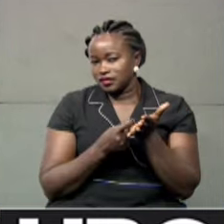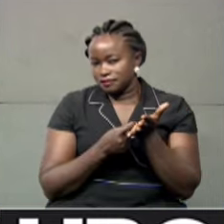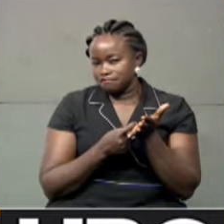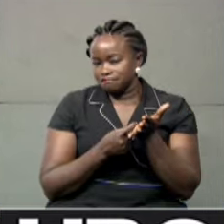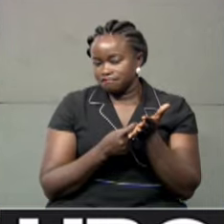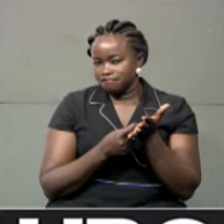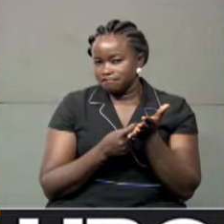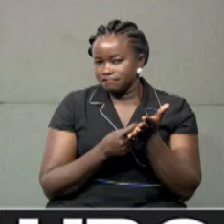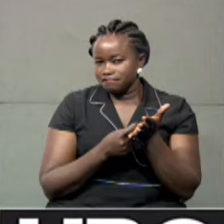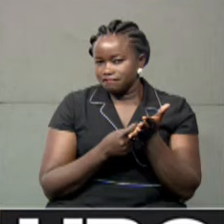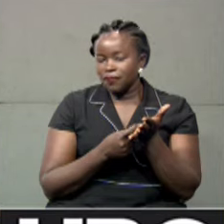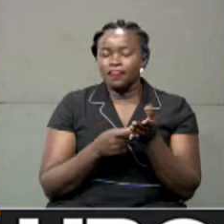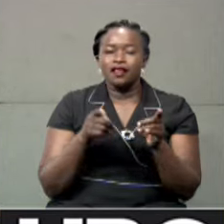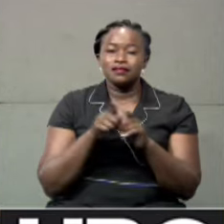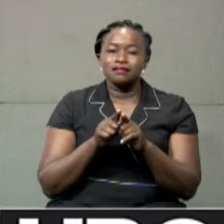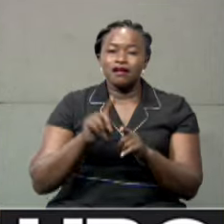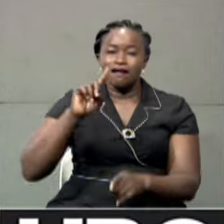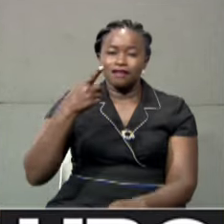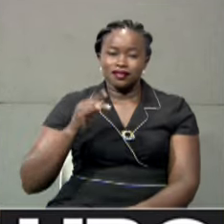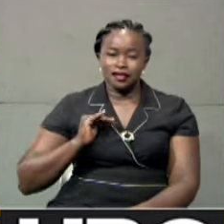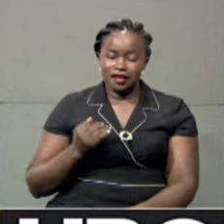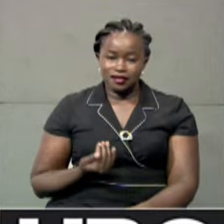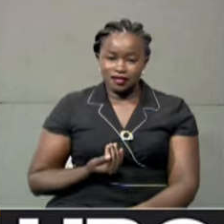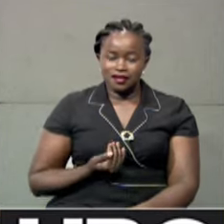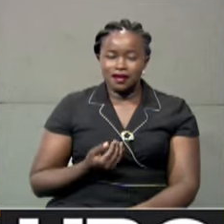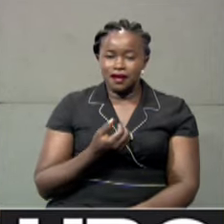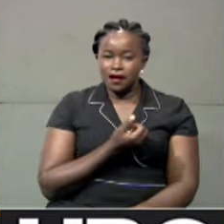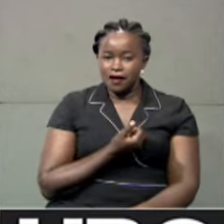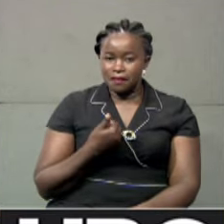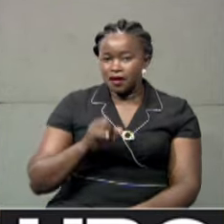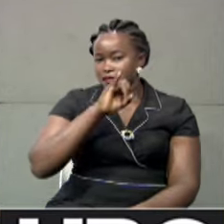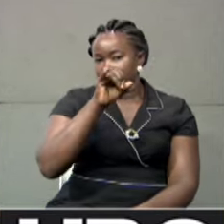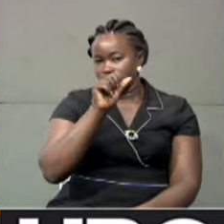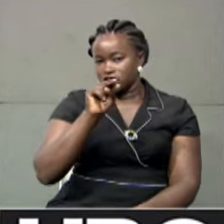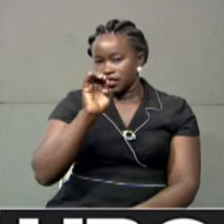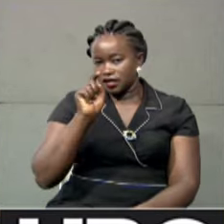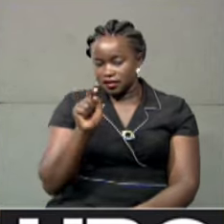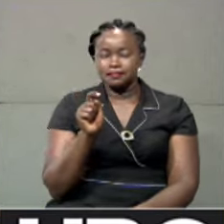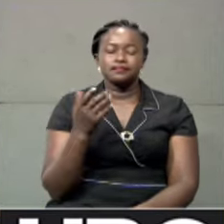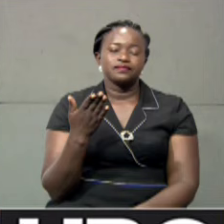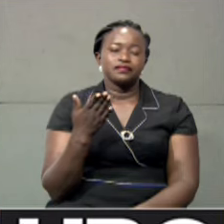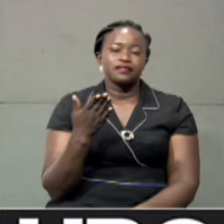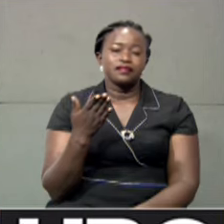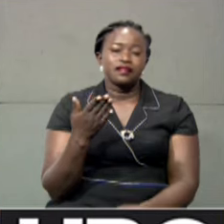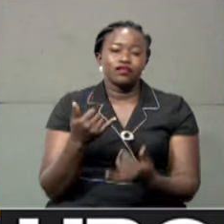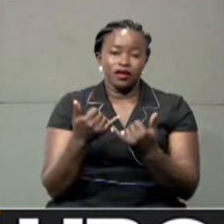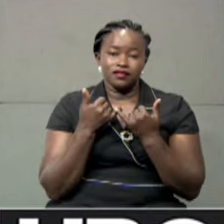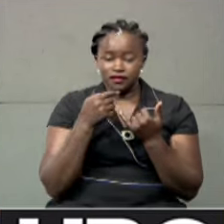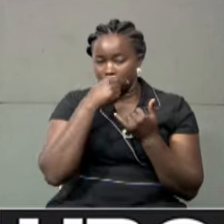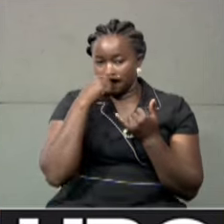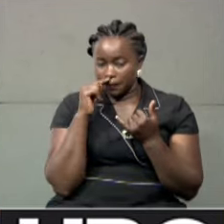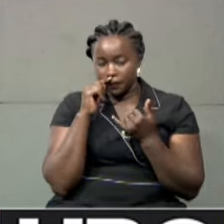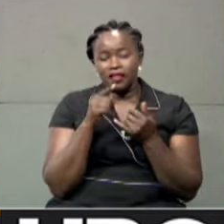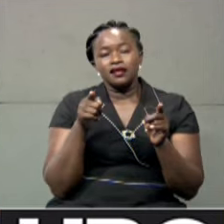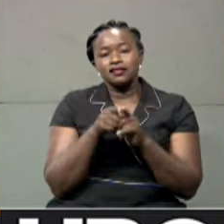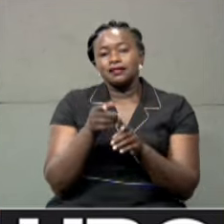Uganda, and the First Lady, Mama Janet Museveni, who is also a Minister